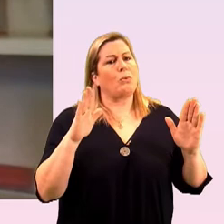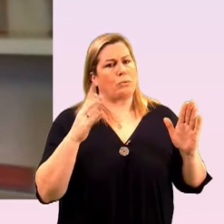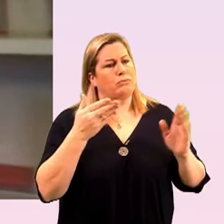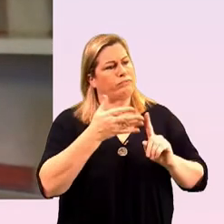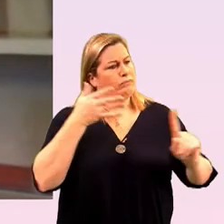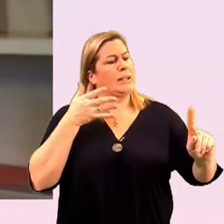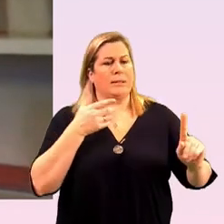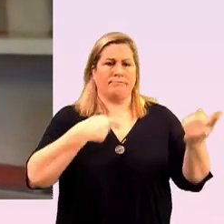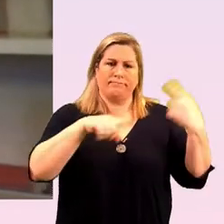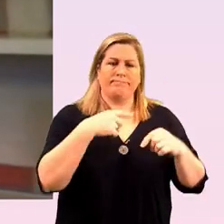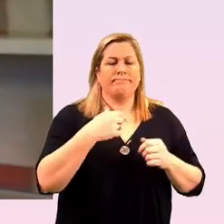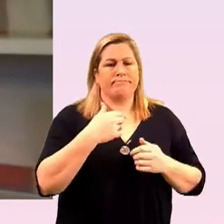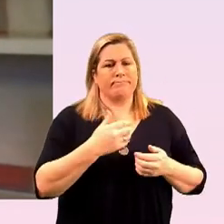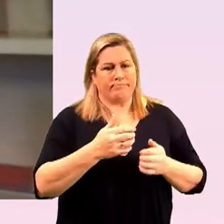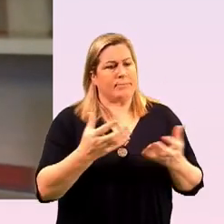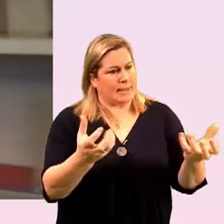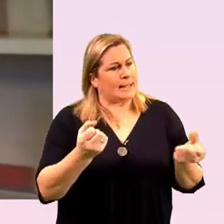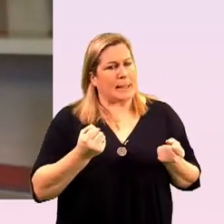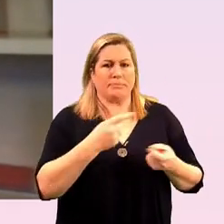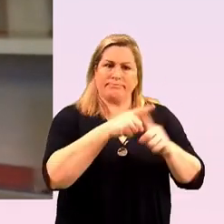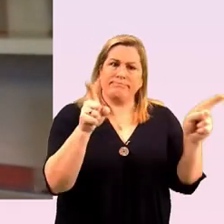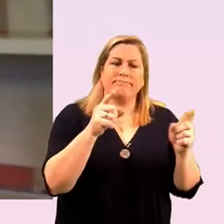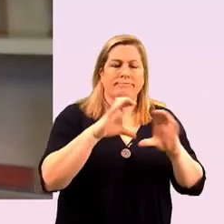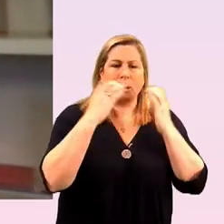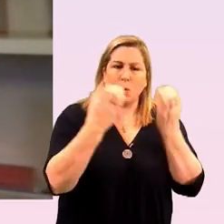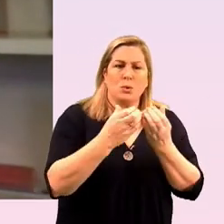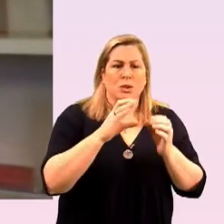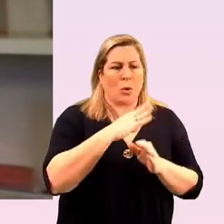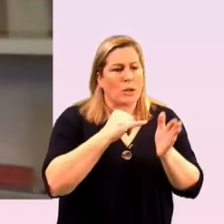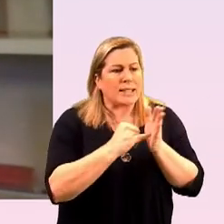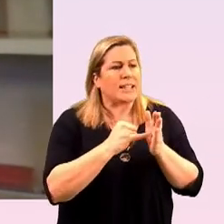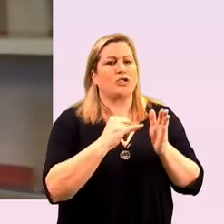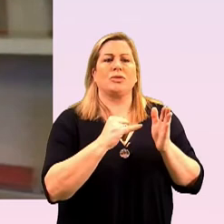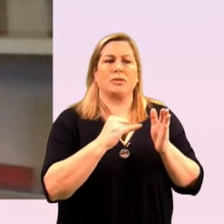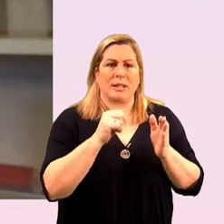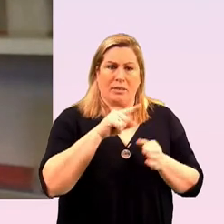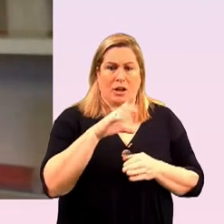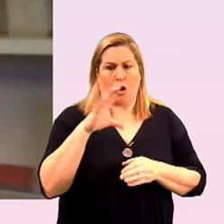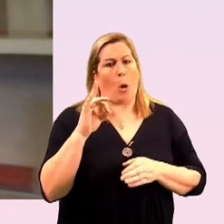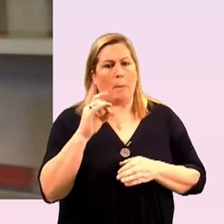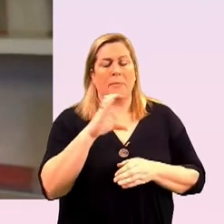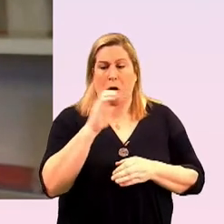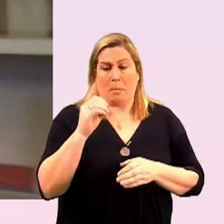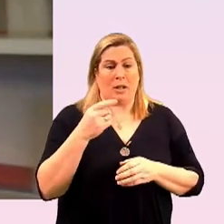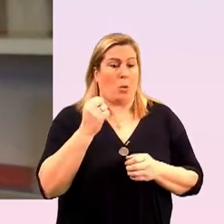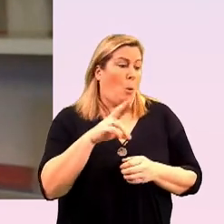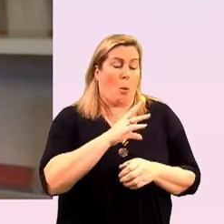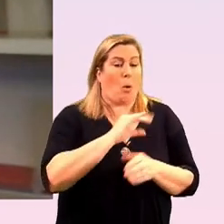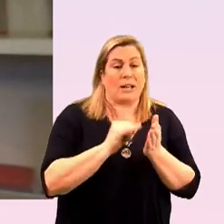recognition of LGBT plus community organizations, you know, as something the company or organization you're